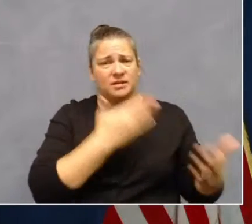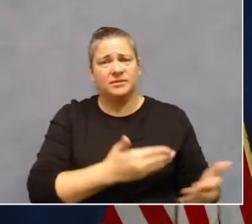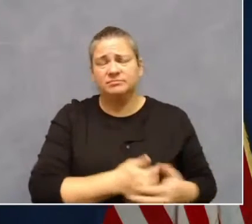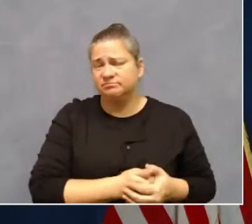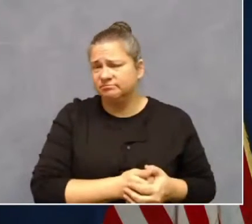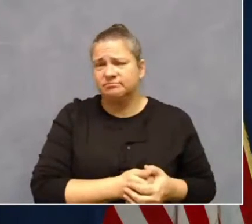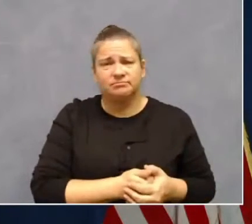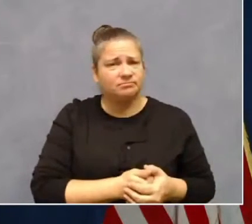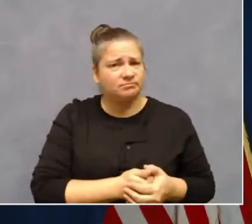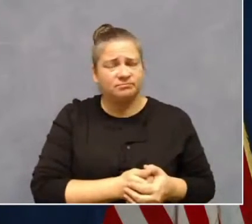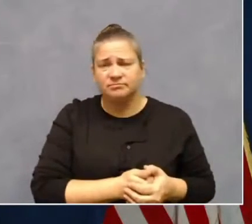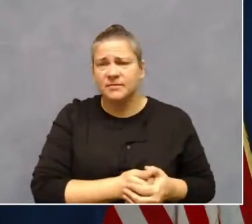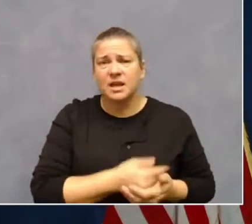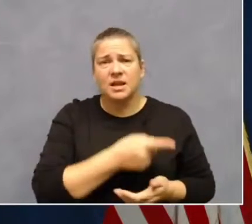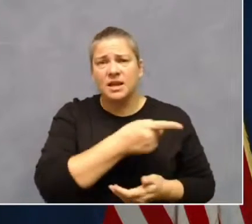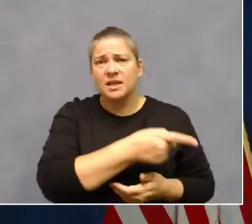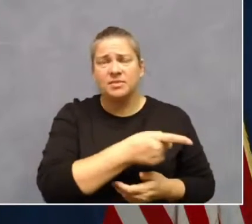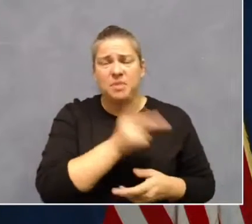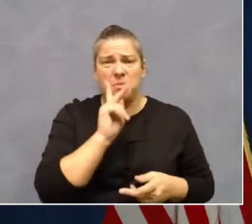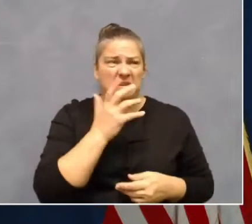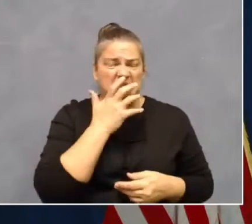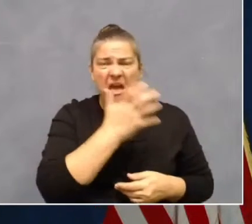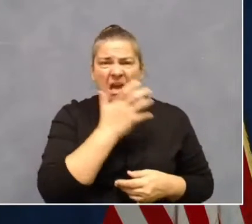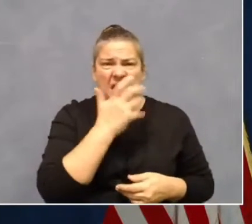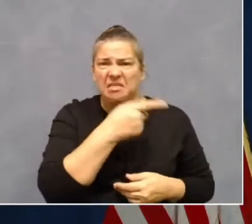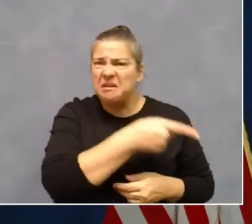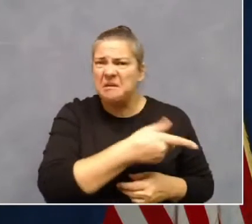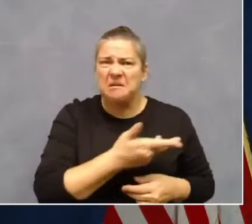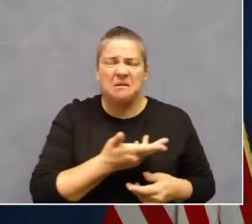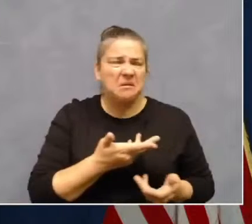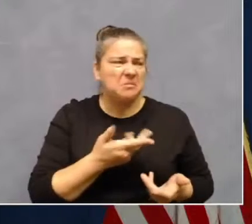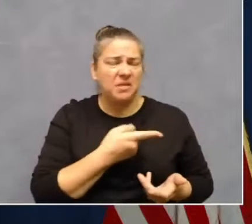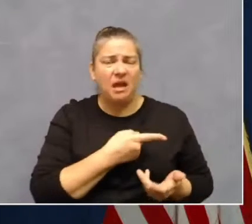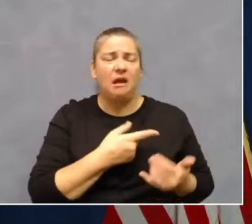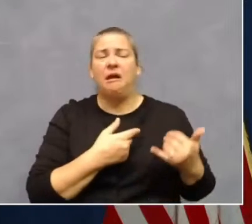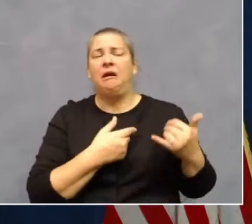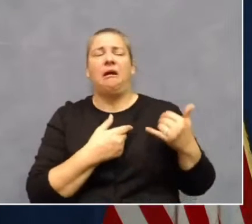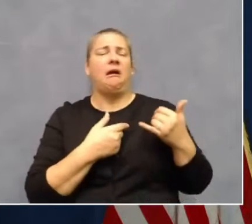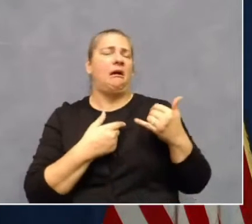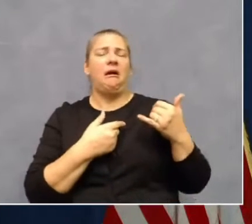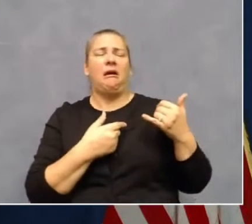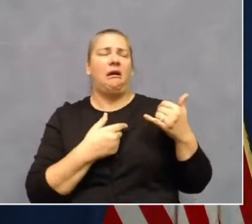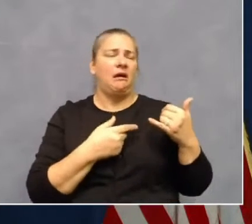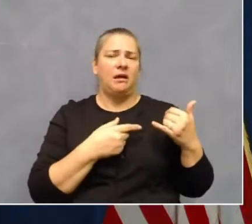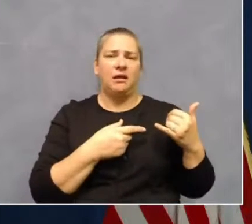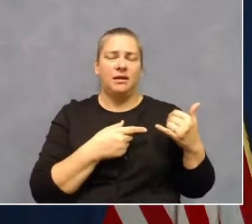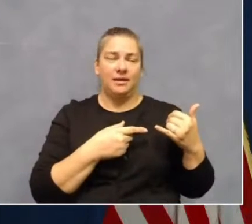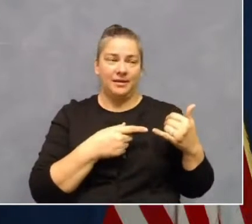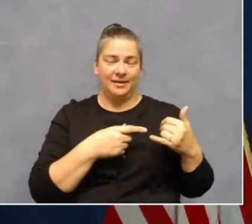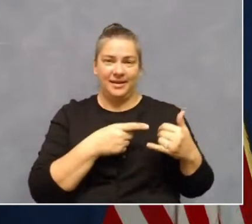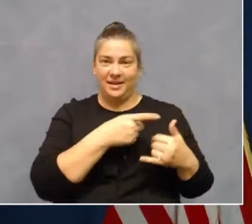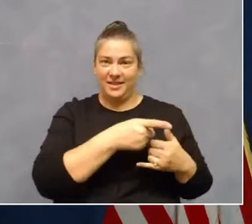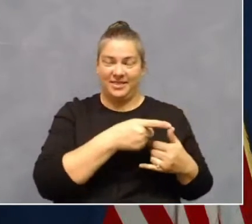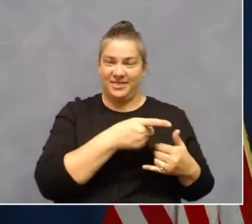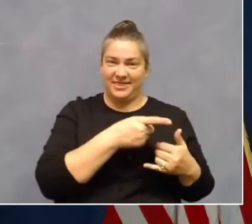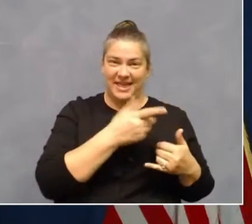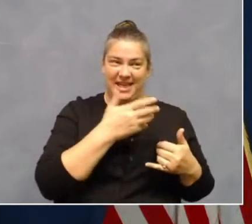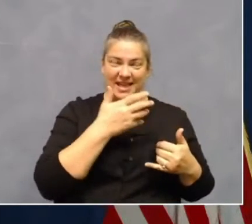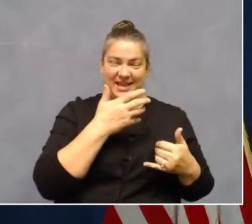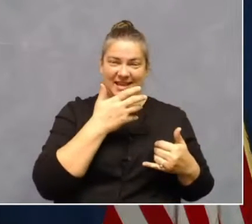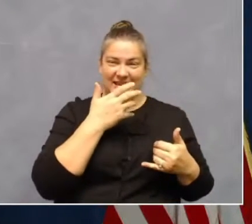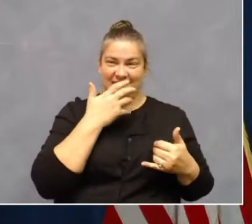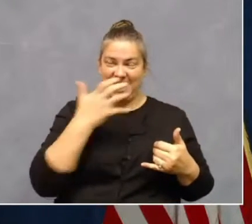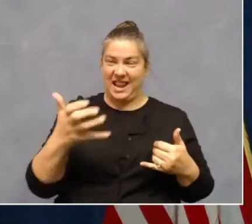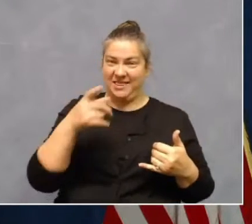people yelling at them that it's a lot more personal than when they yell at me because they know them and they're in their